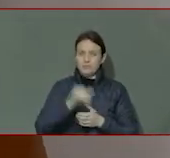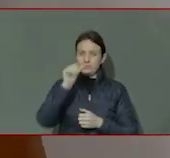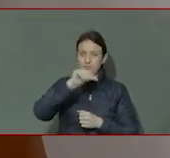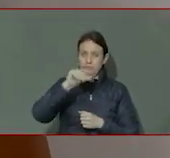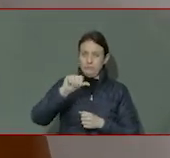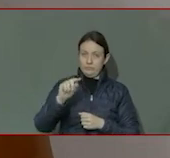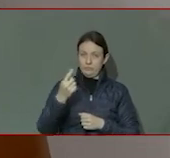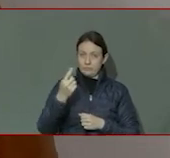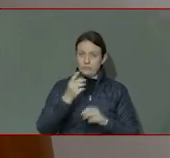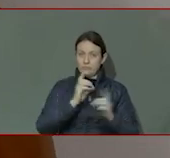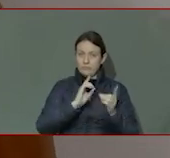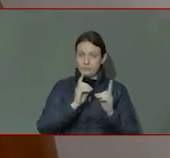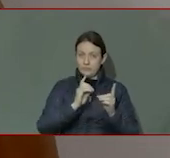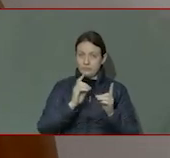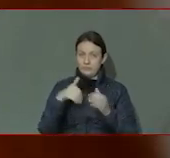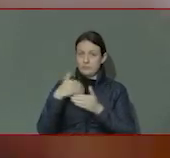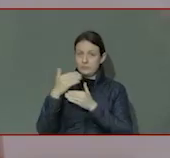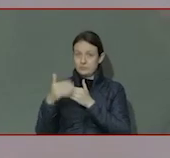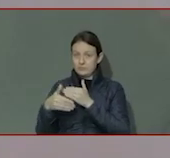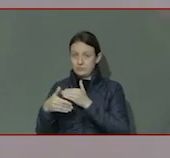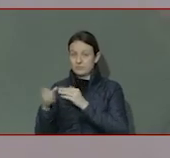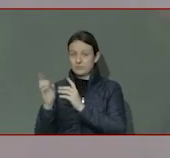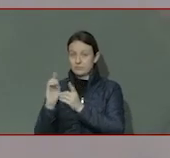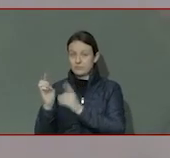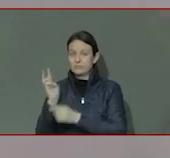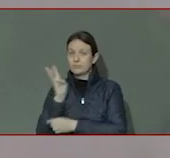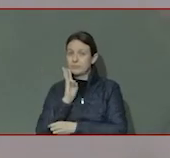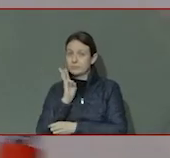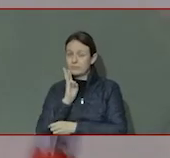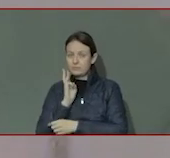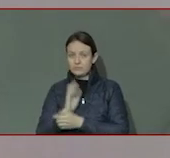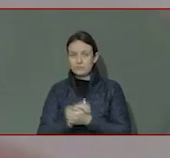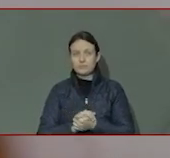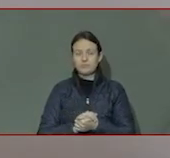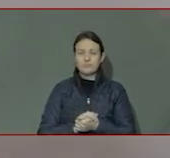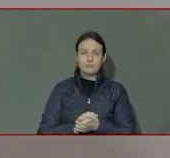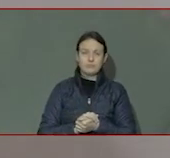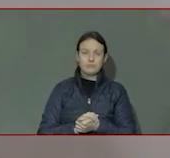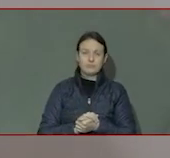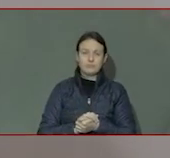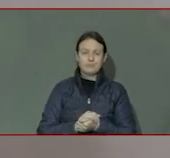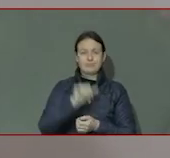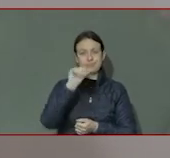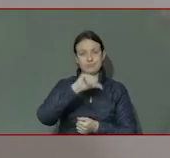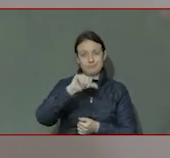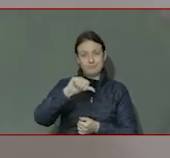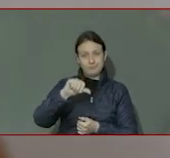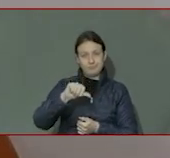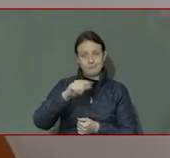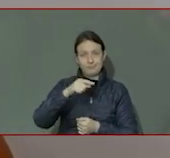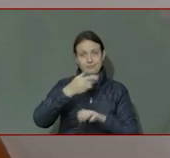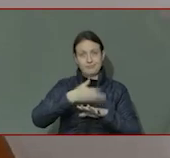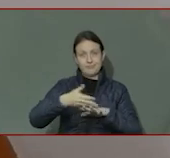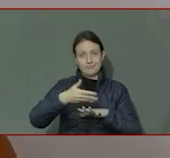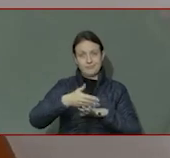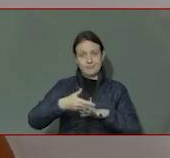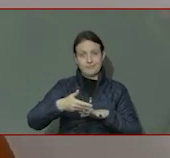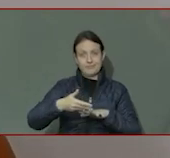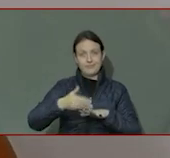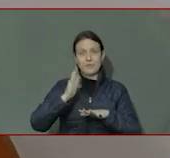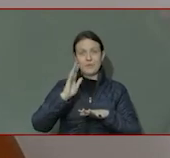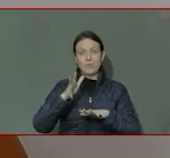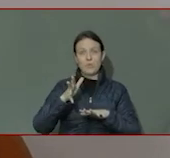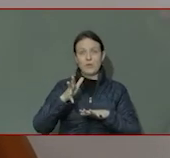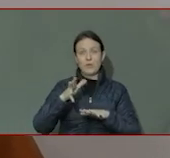salt and then it continues to discuss the water. So it says the salt, the blood will have what